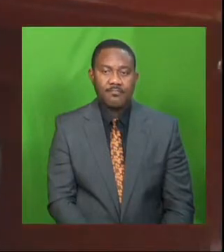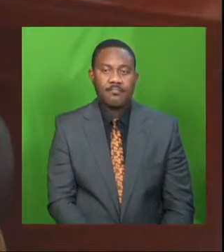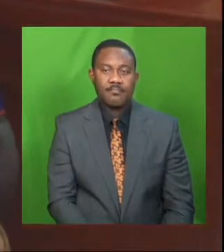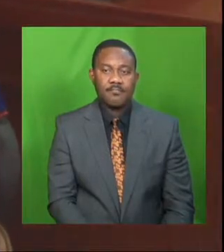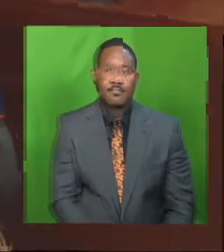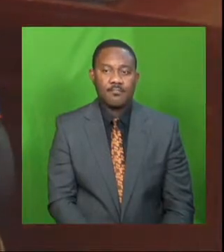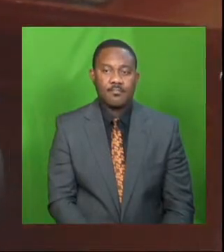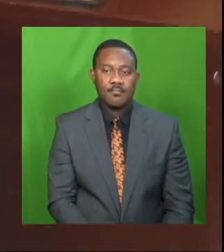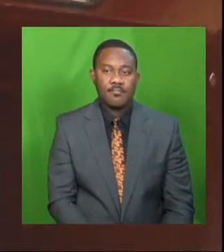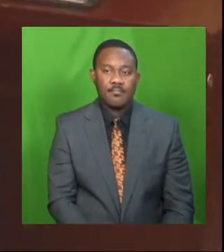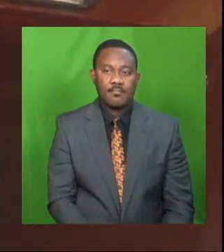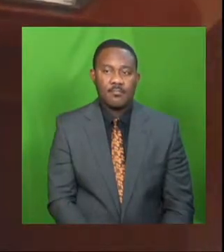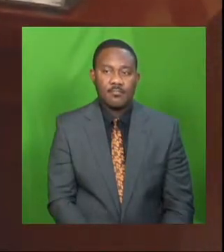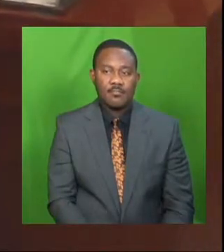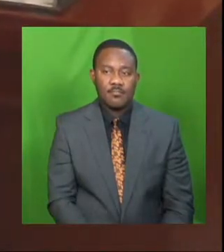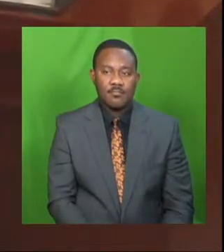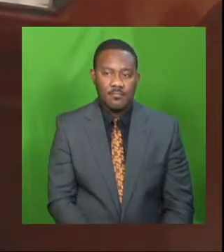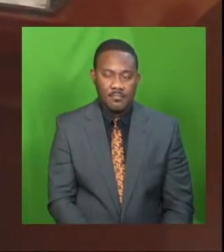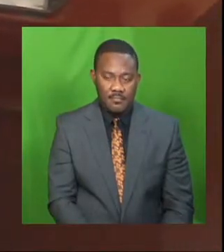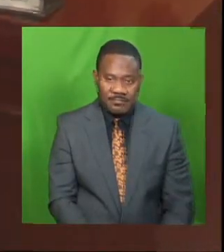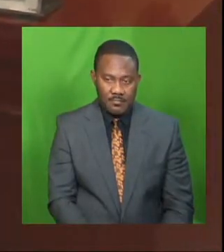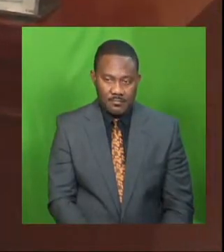Thank you very much. Let me invite